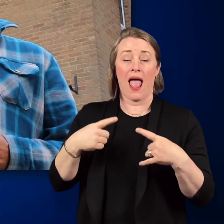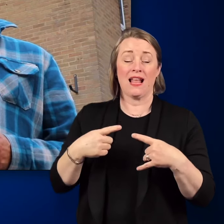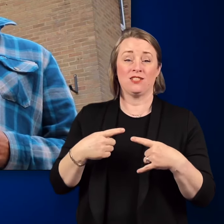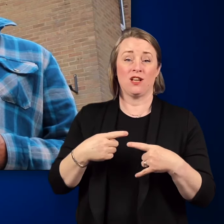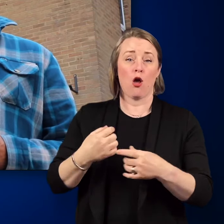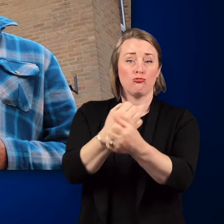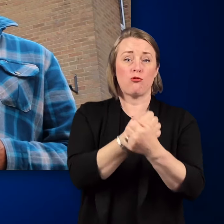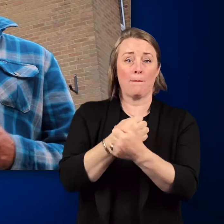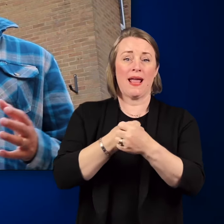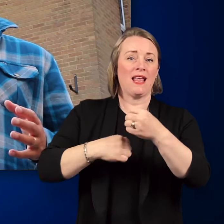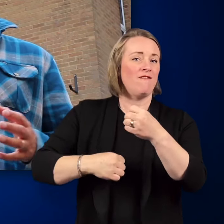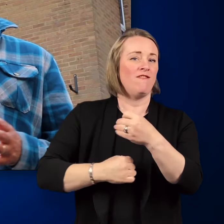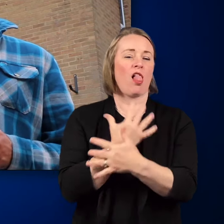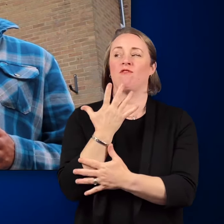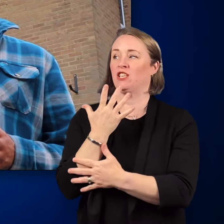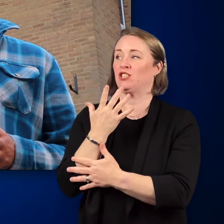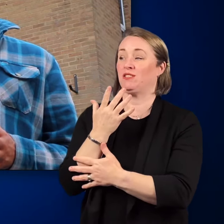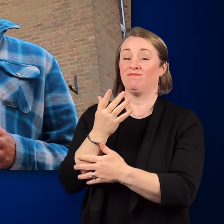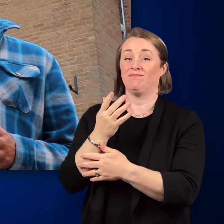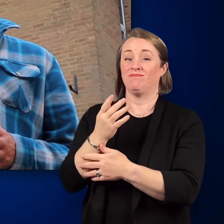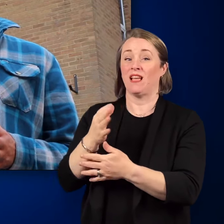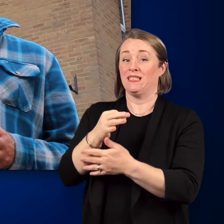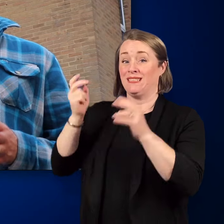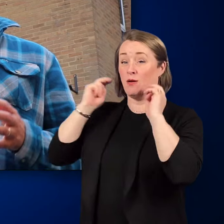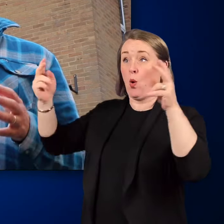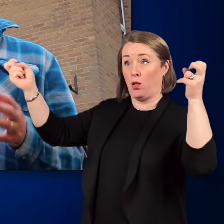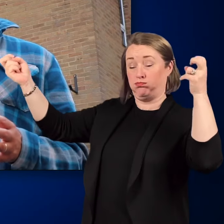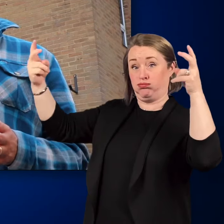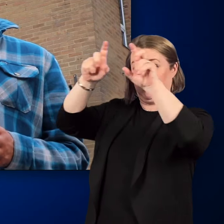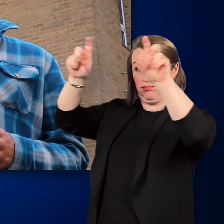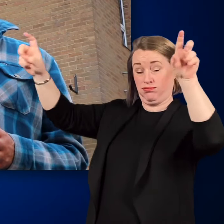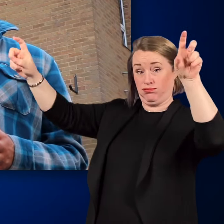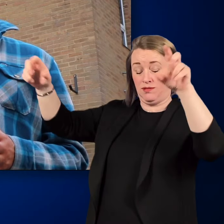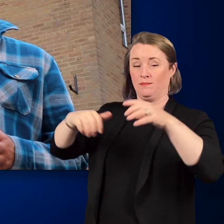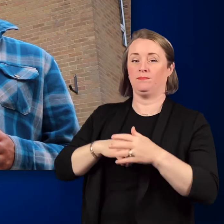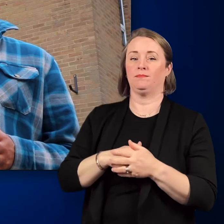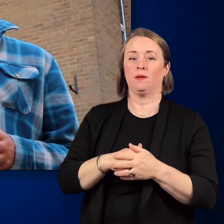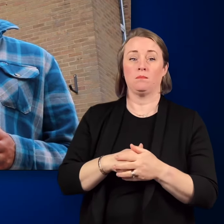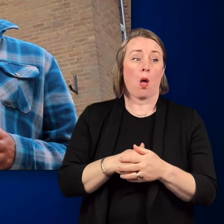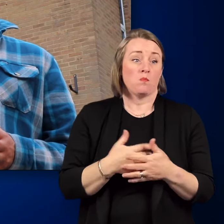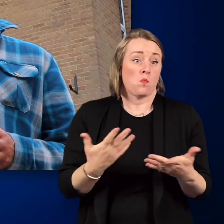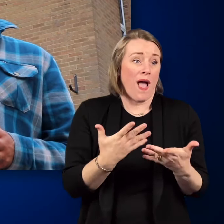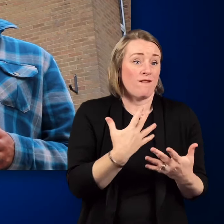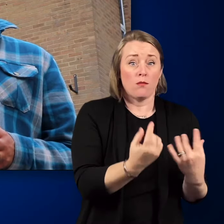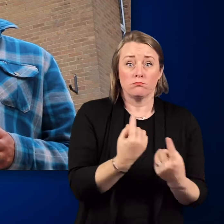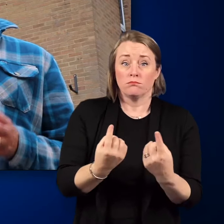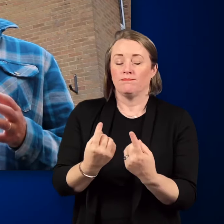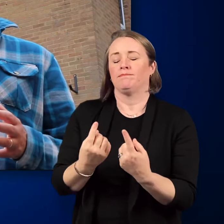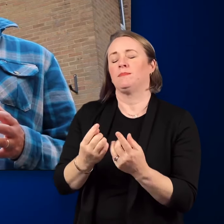But Lord, I pray as well, wherever we are, would your kingdom grow. May